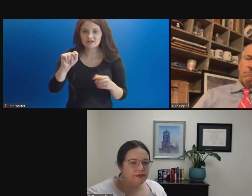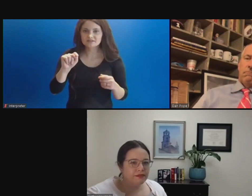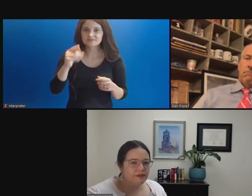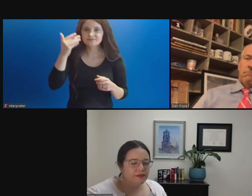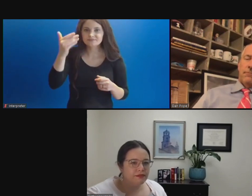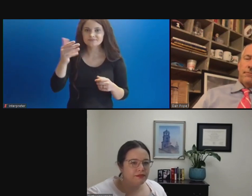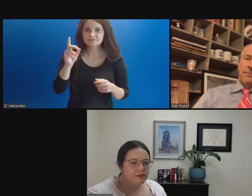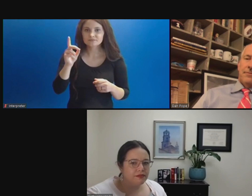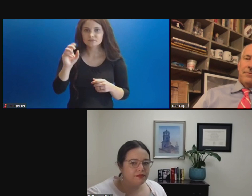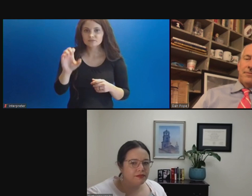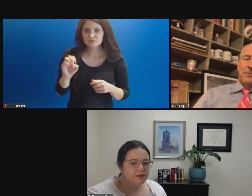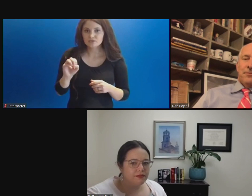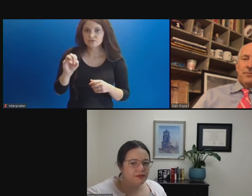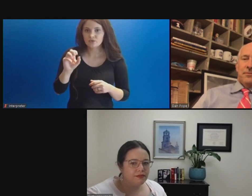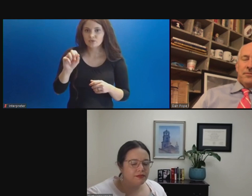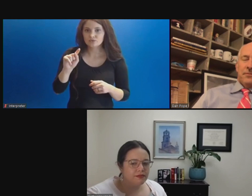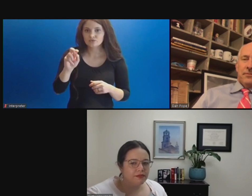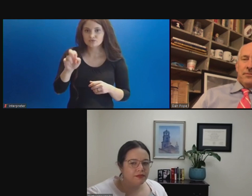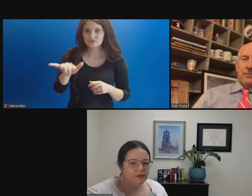Matt?